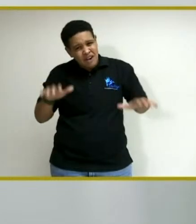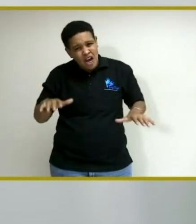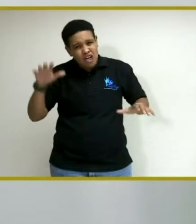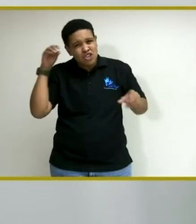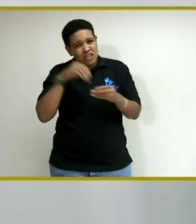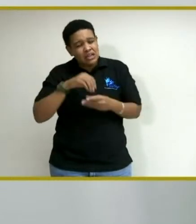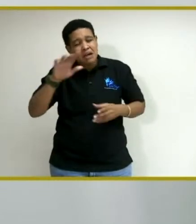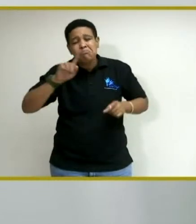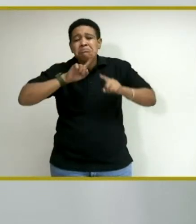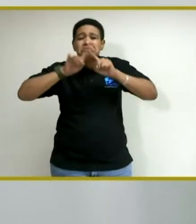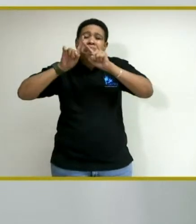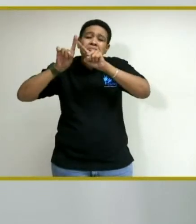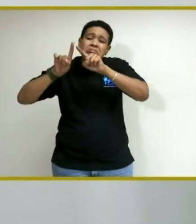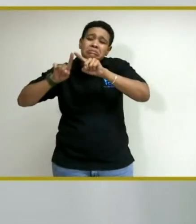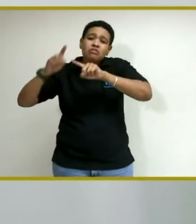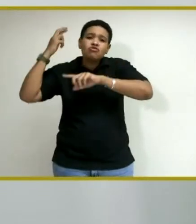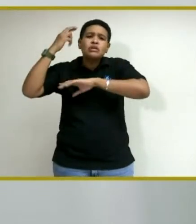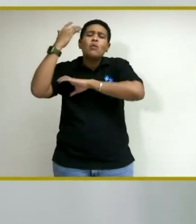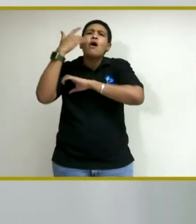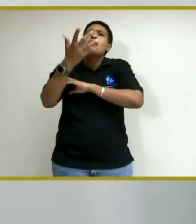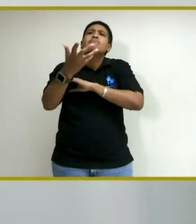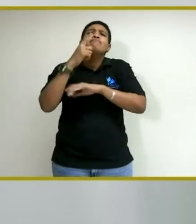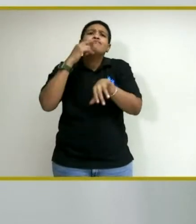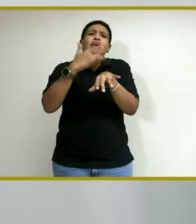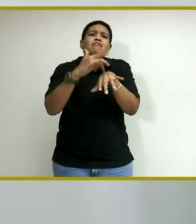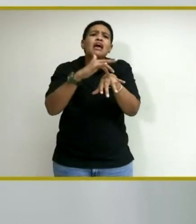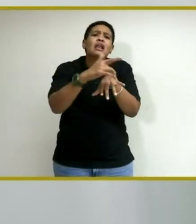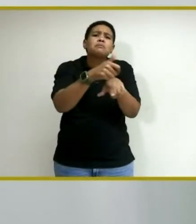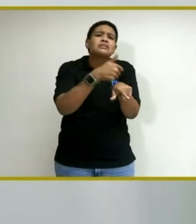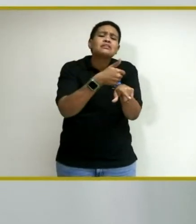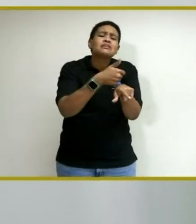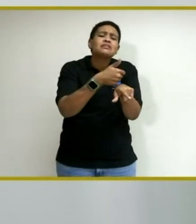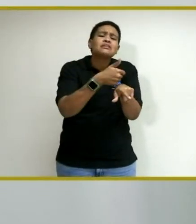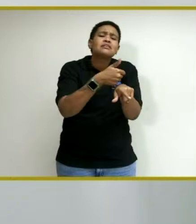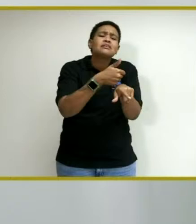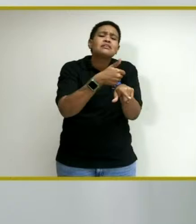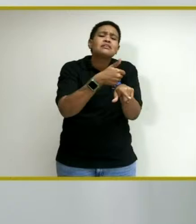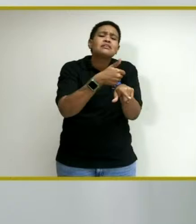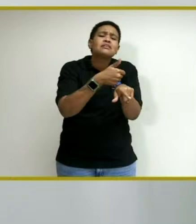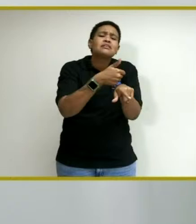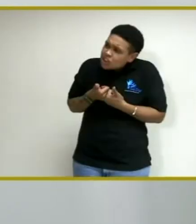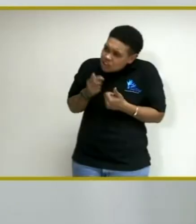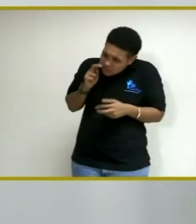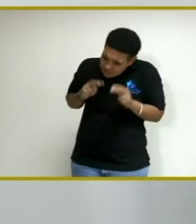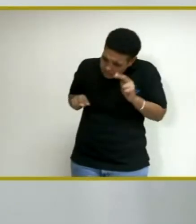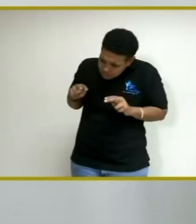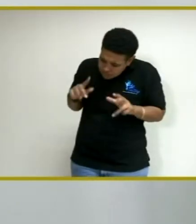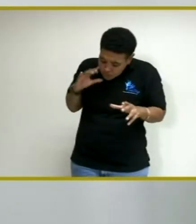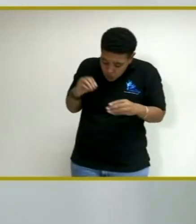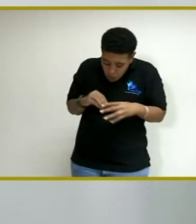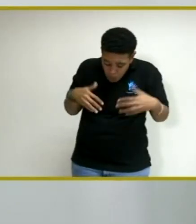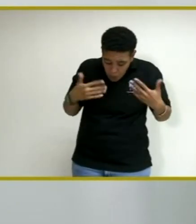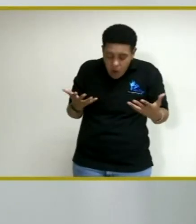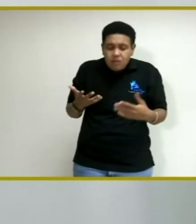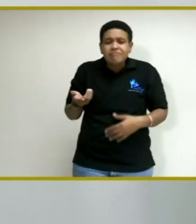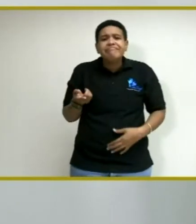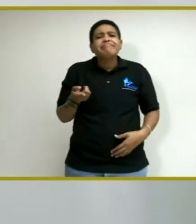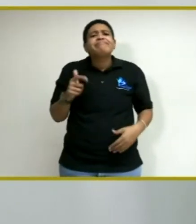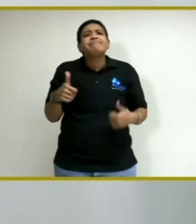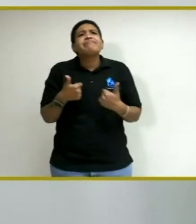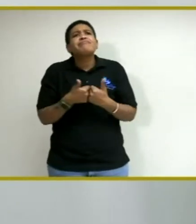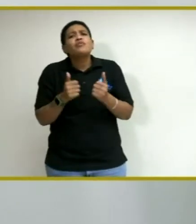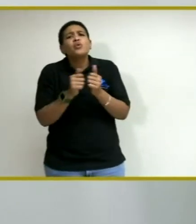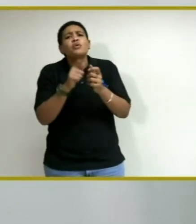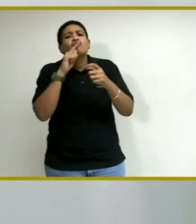of reasons why availability is a challenge, including challenges